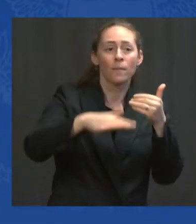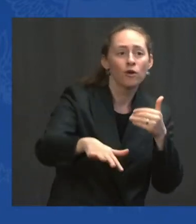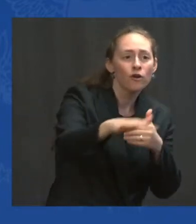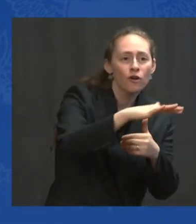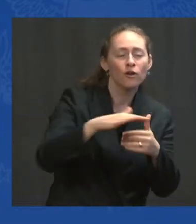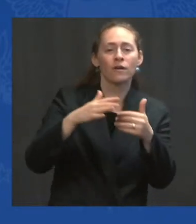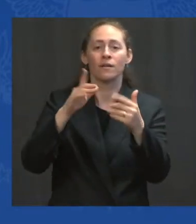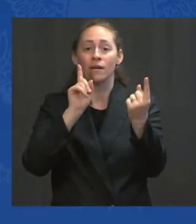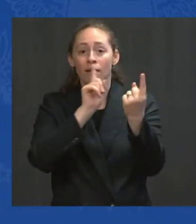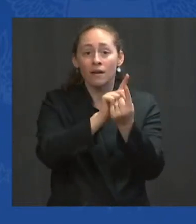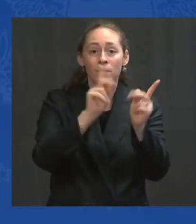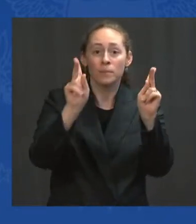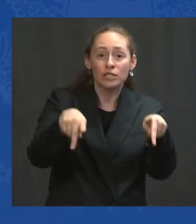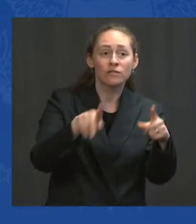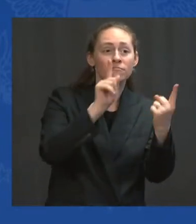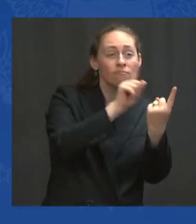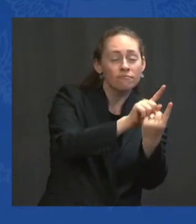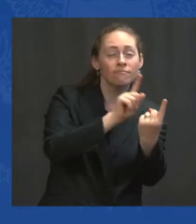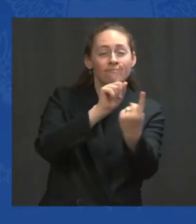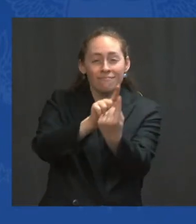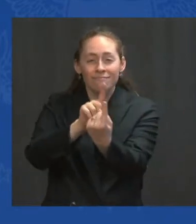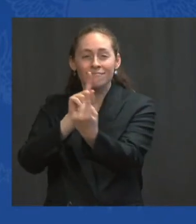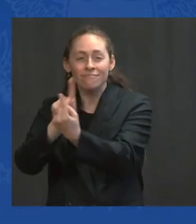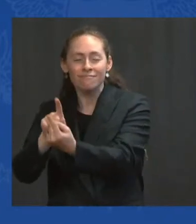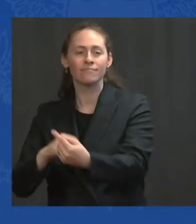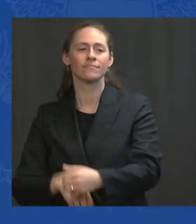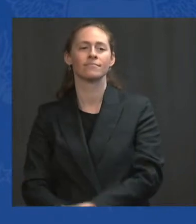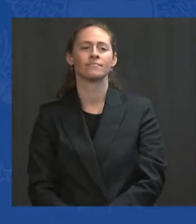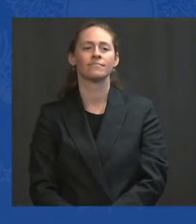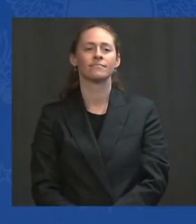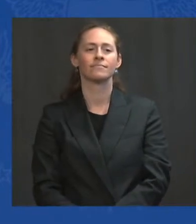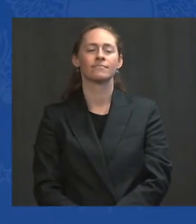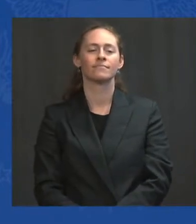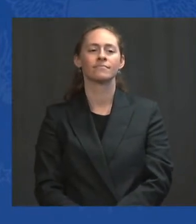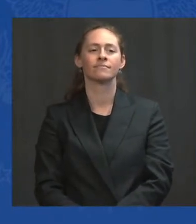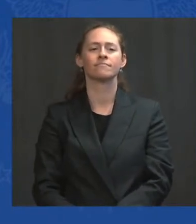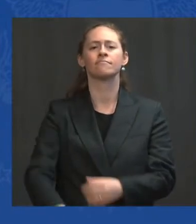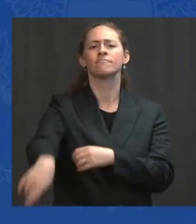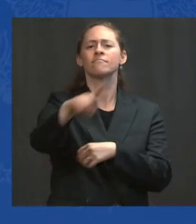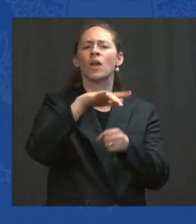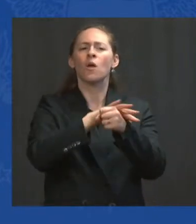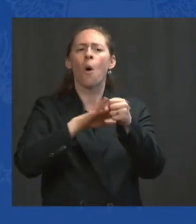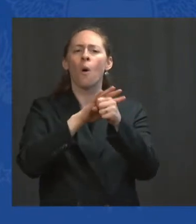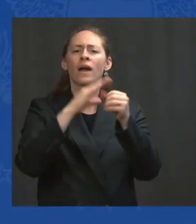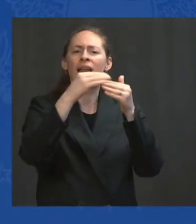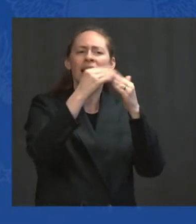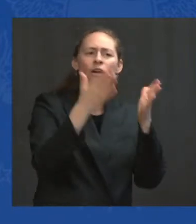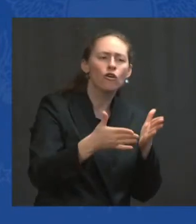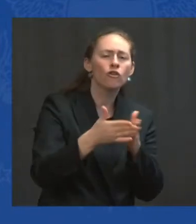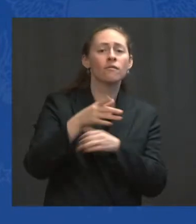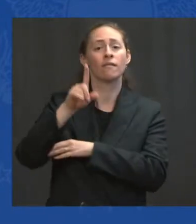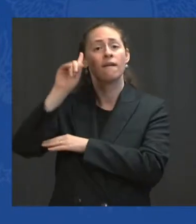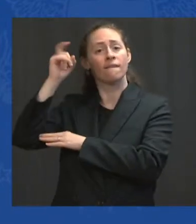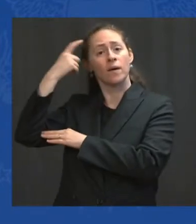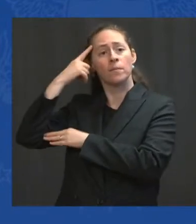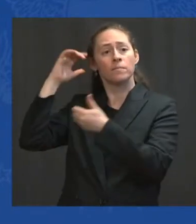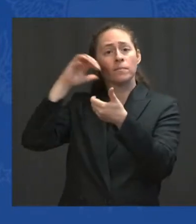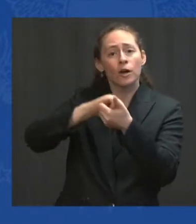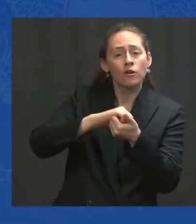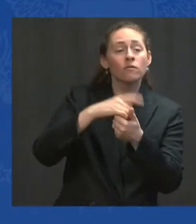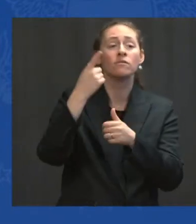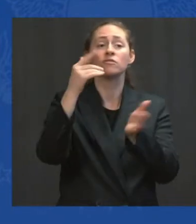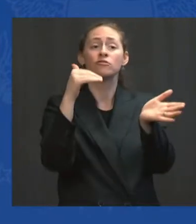person, by partnering with local leaders, governors, mayors, doctors, school